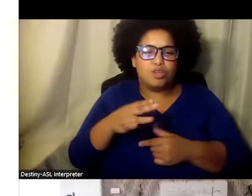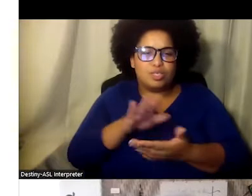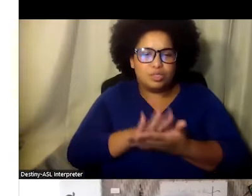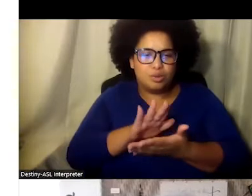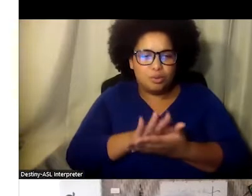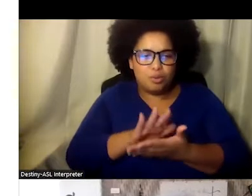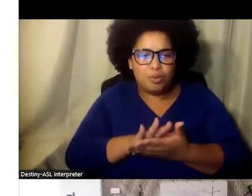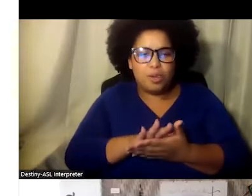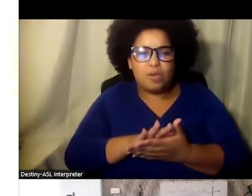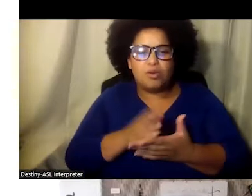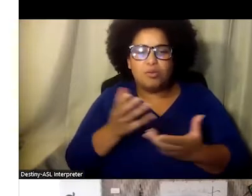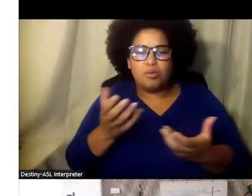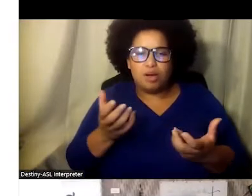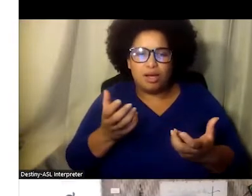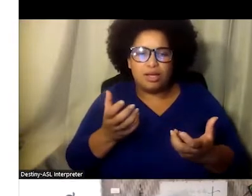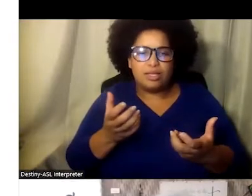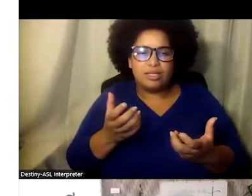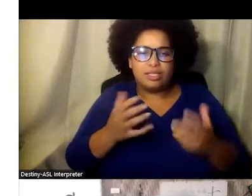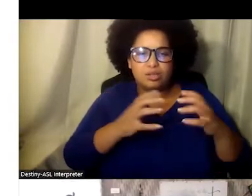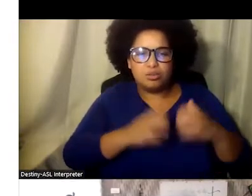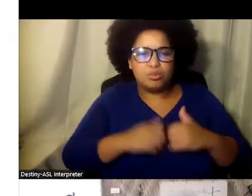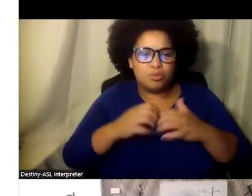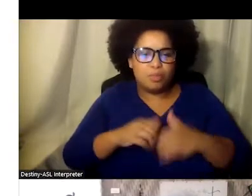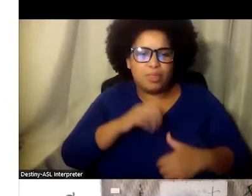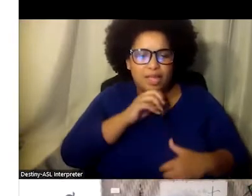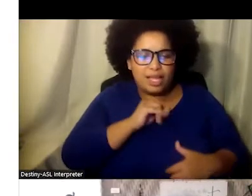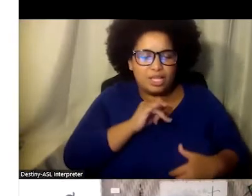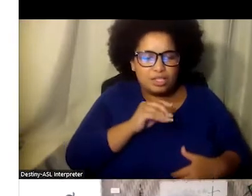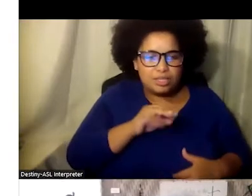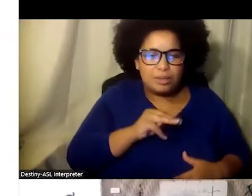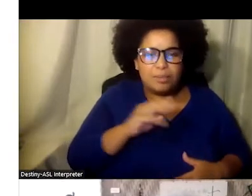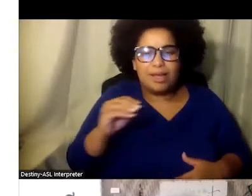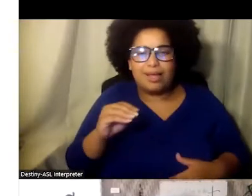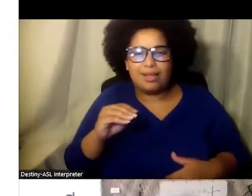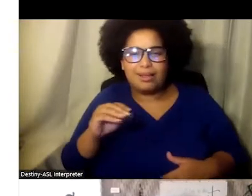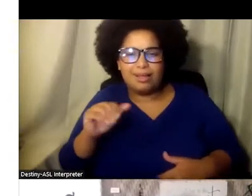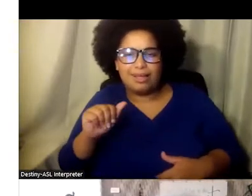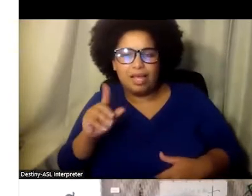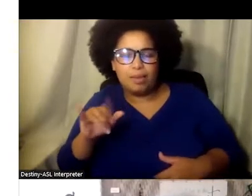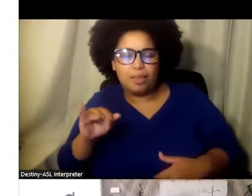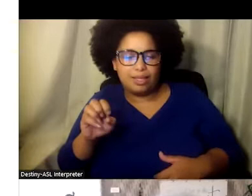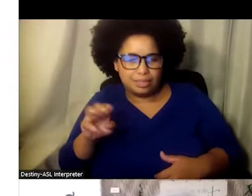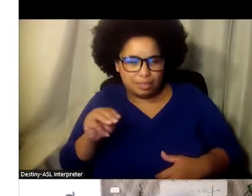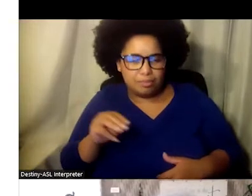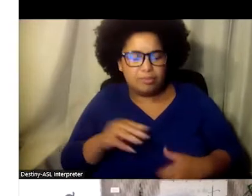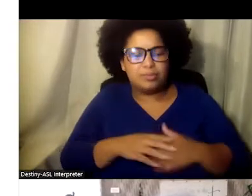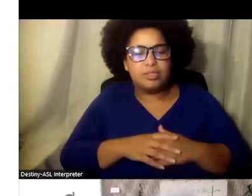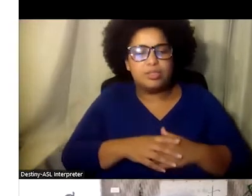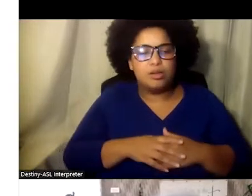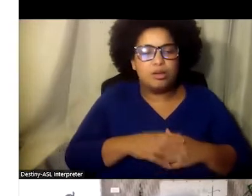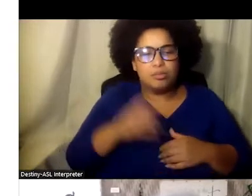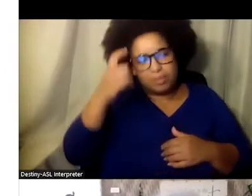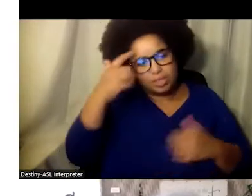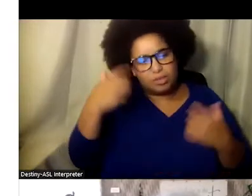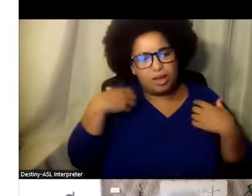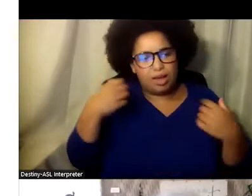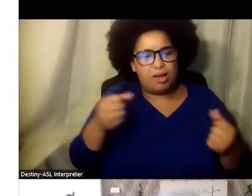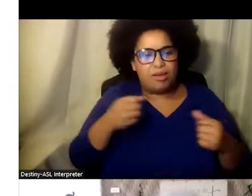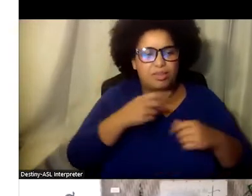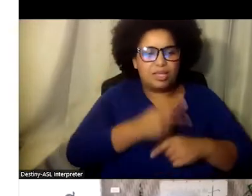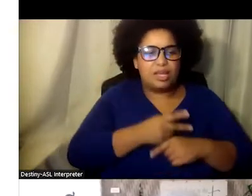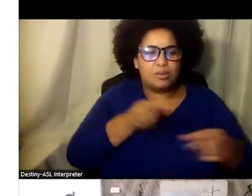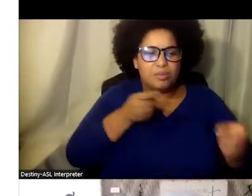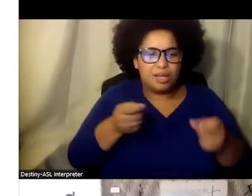ageism and ableism before they can take root. We created a mental health care management and education